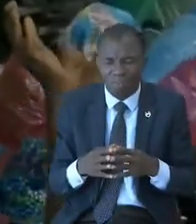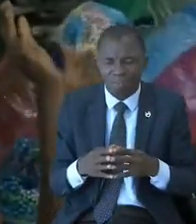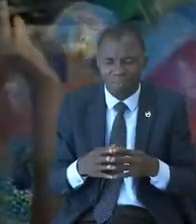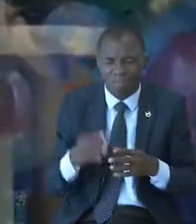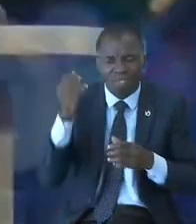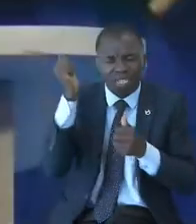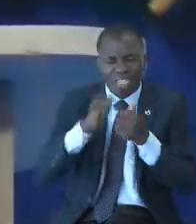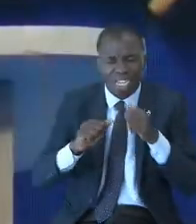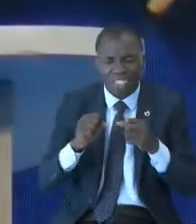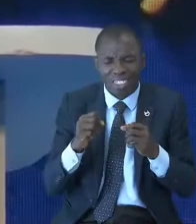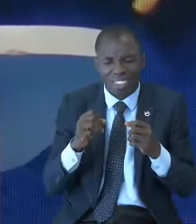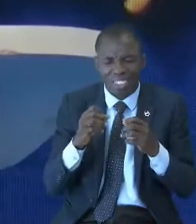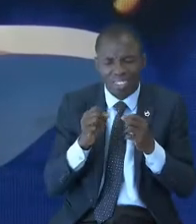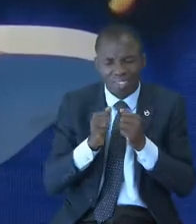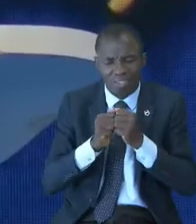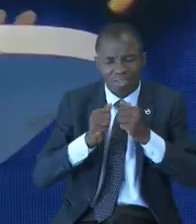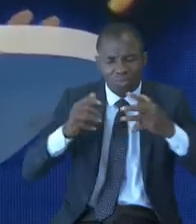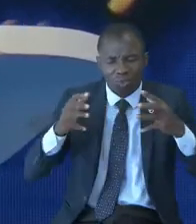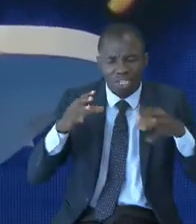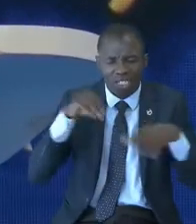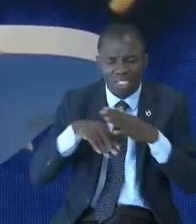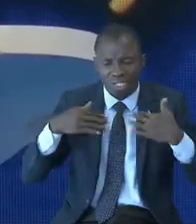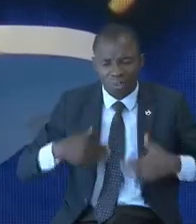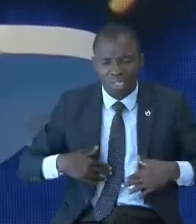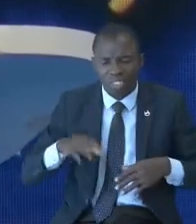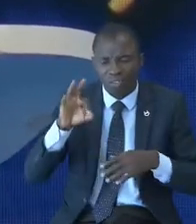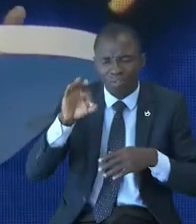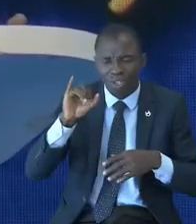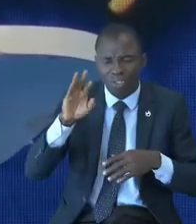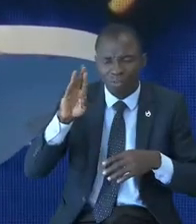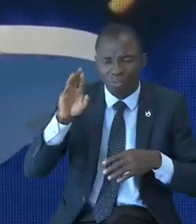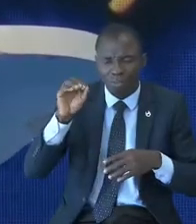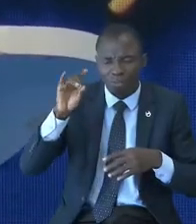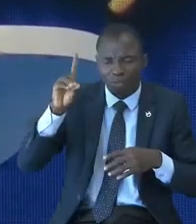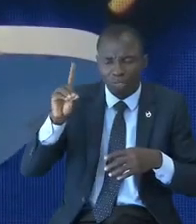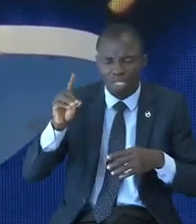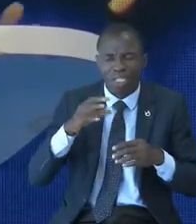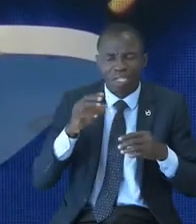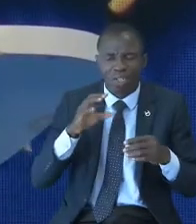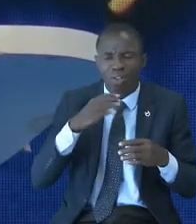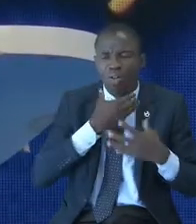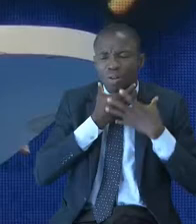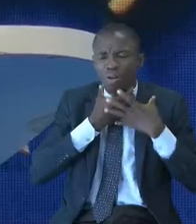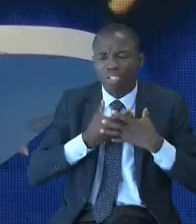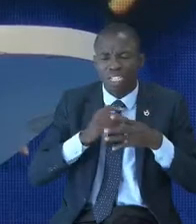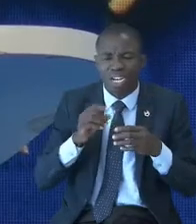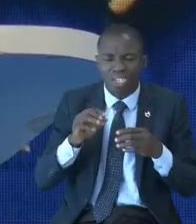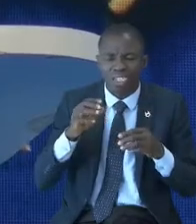Any swelling in the body, fibroid, goiter,